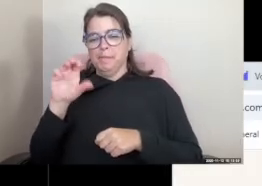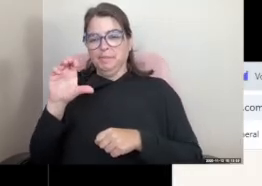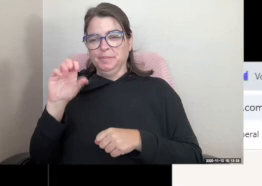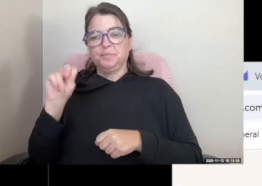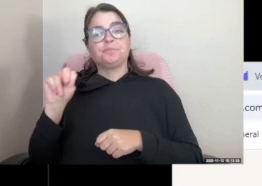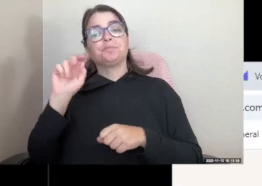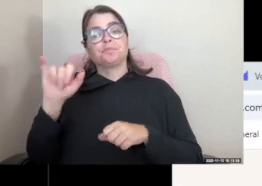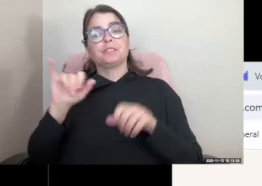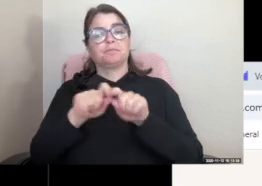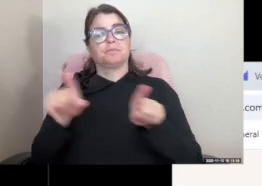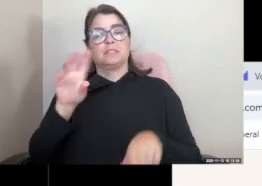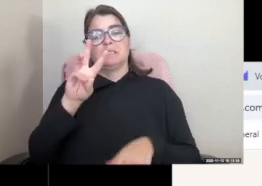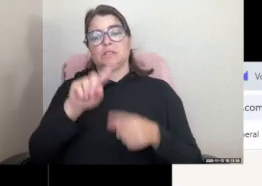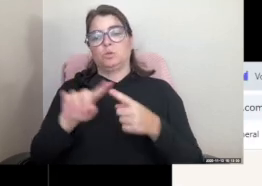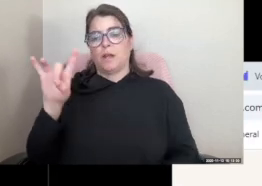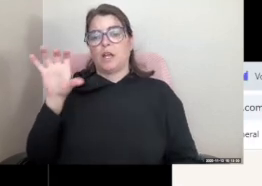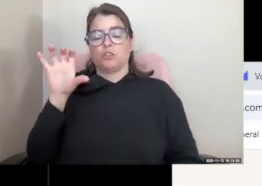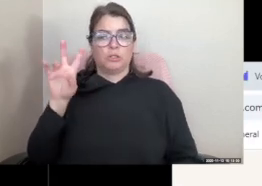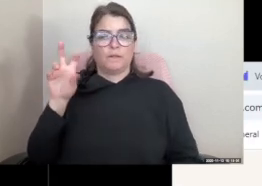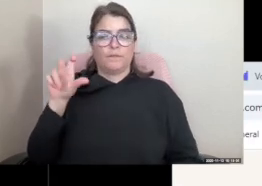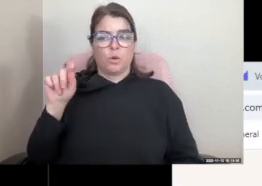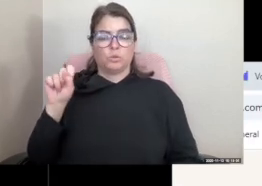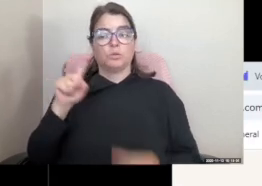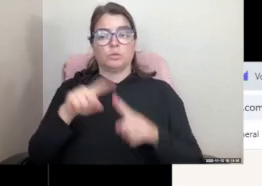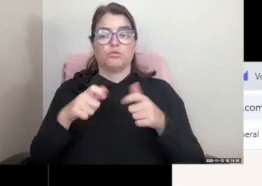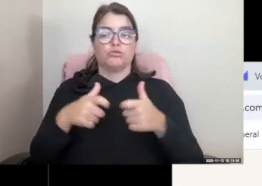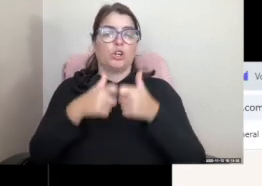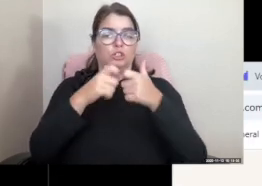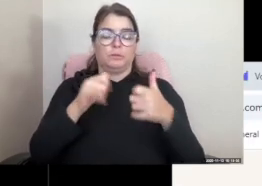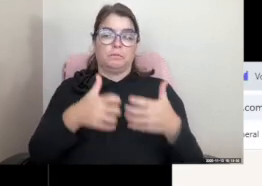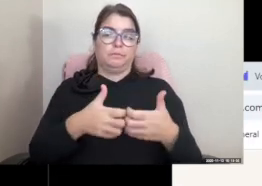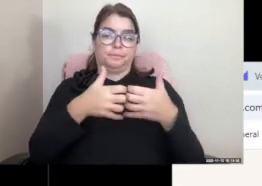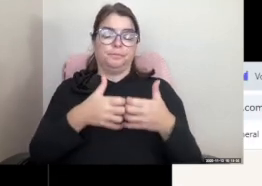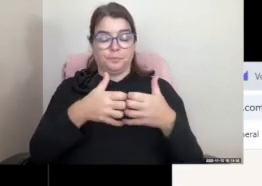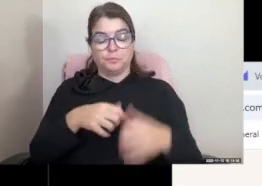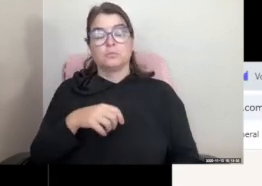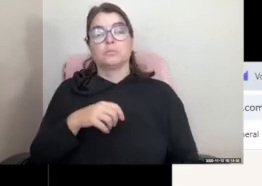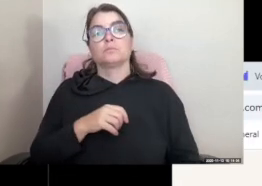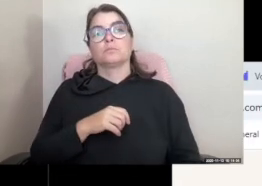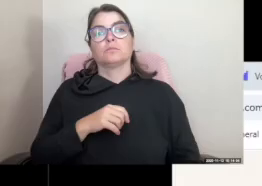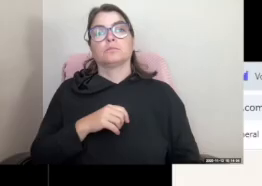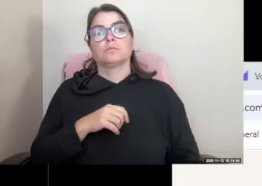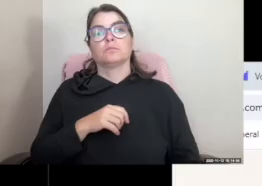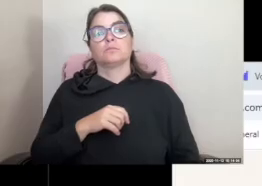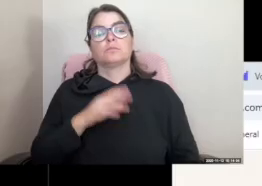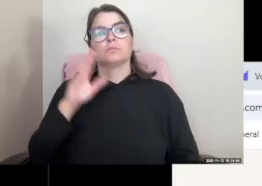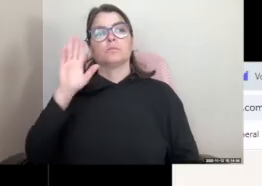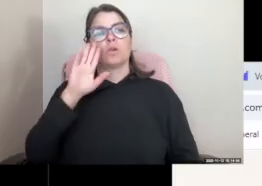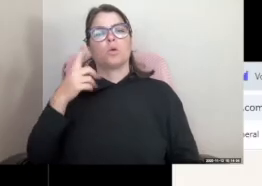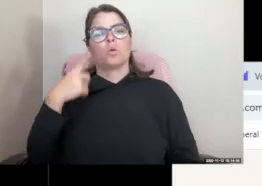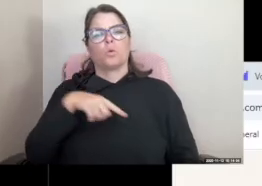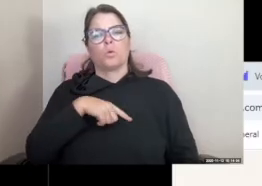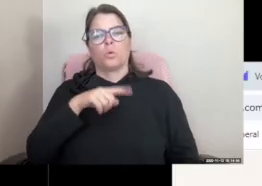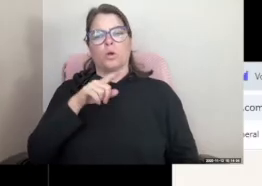power. There's a 1.4, a small displacement gas engine that charges these